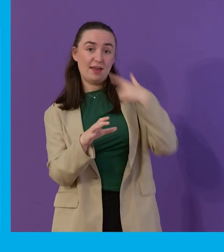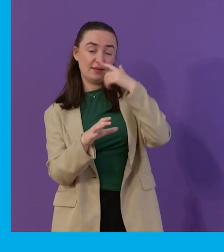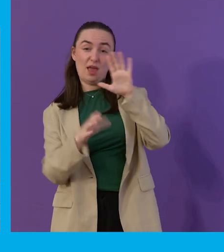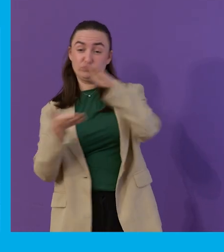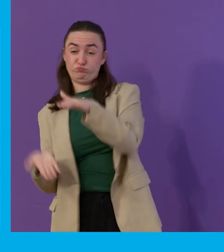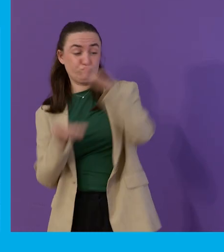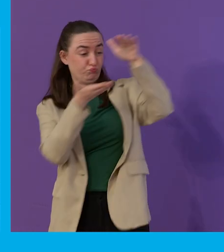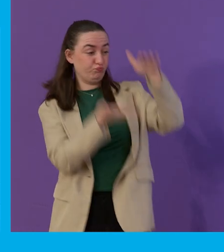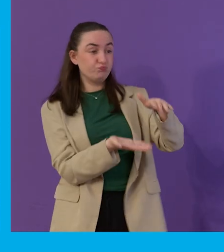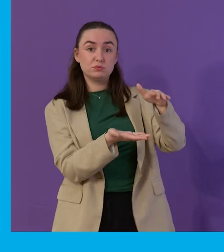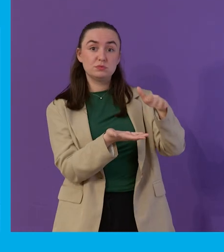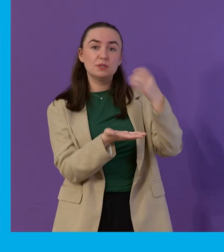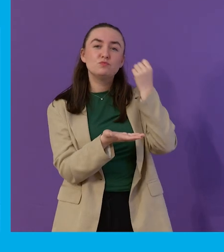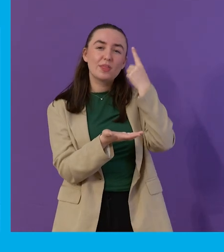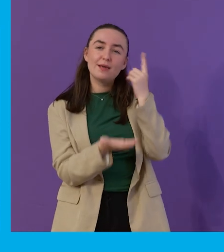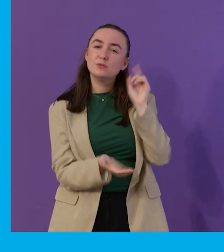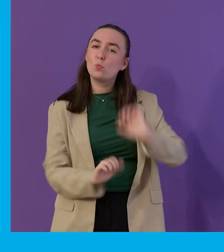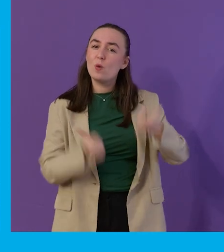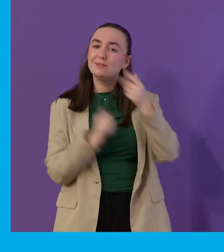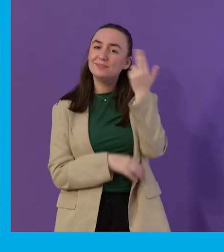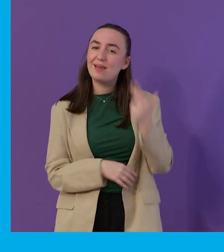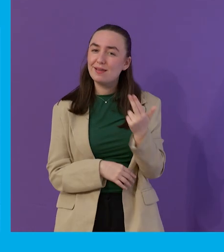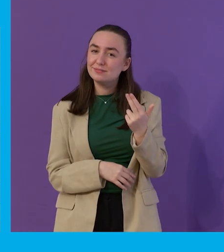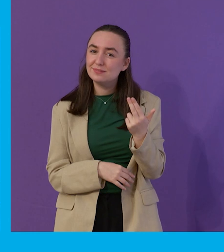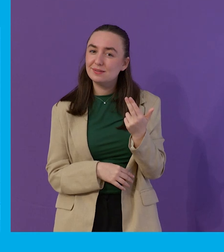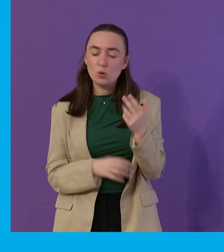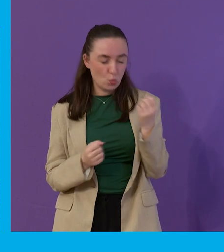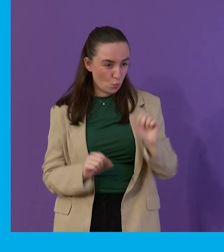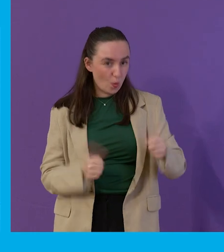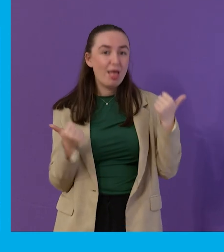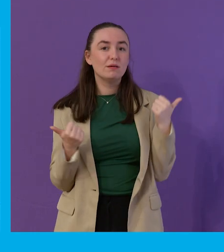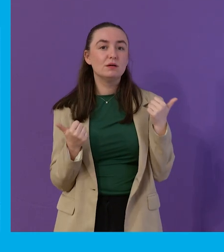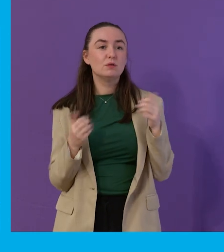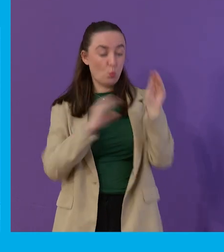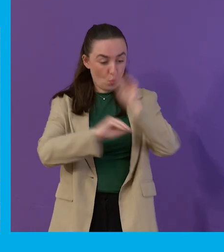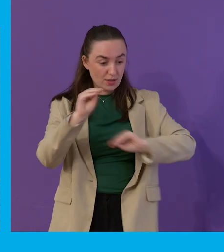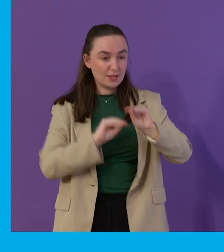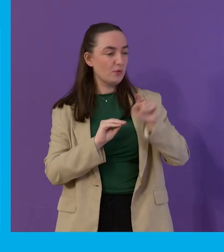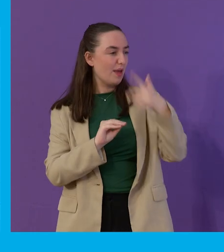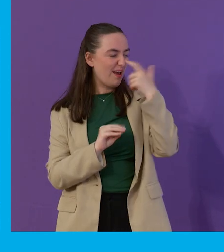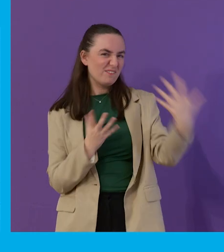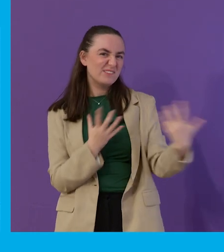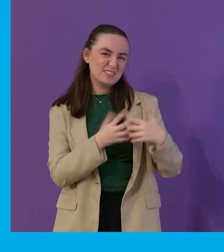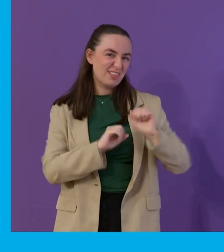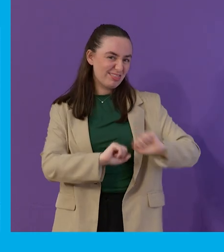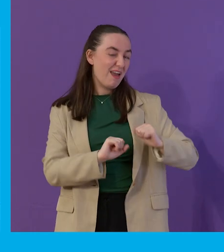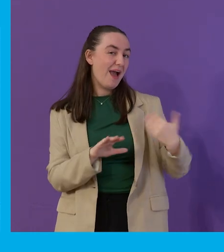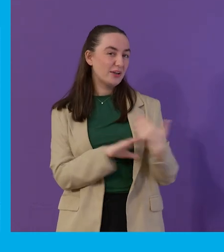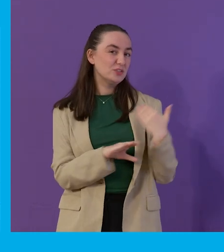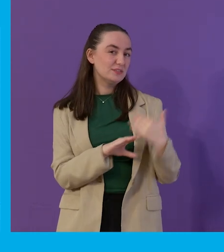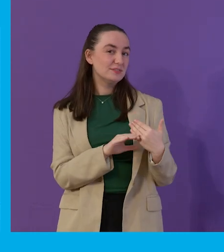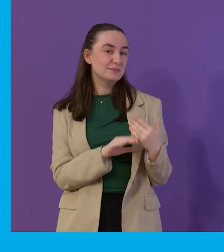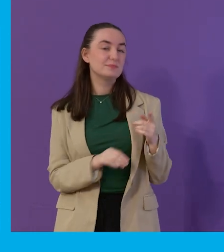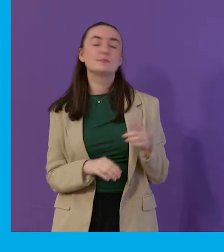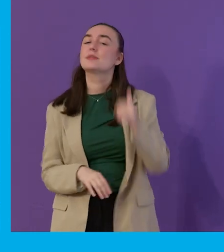and see how well designed that is and how well they all actually fit together with what what is already in place. I think that